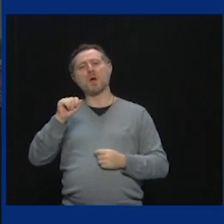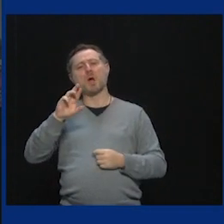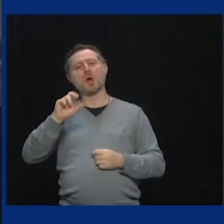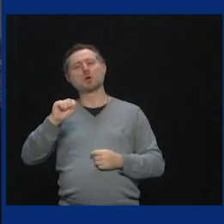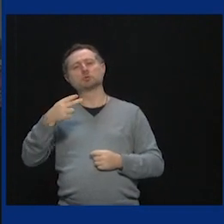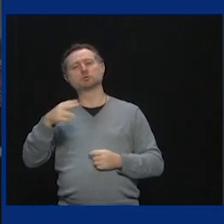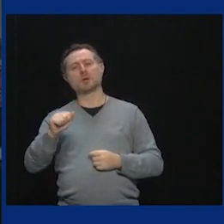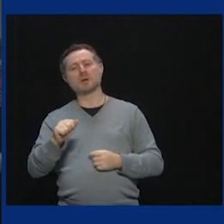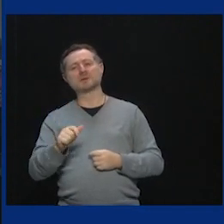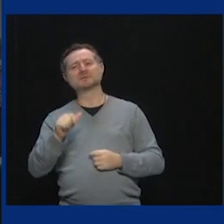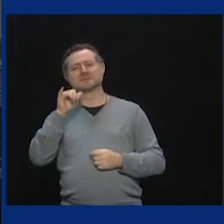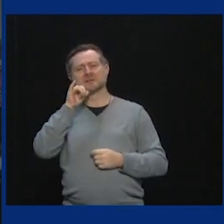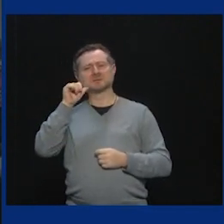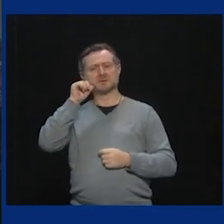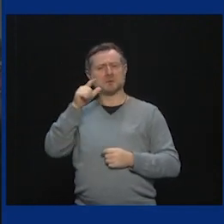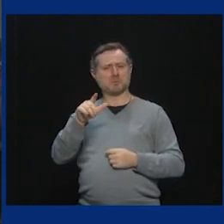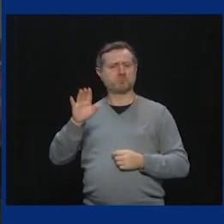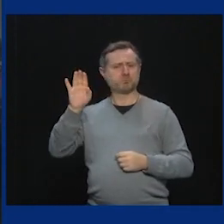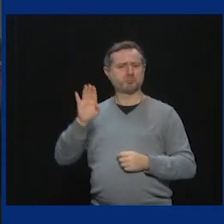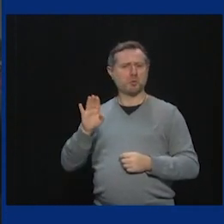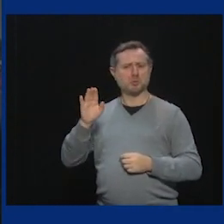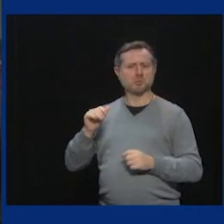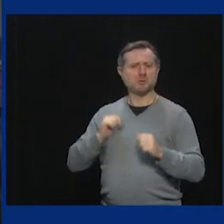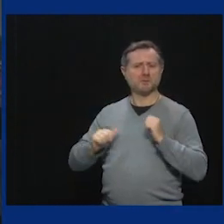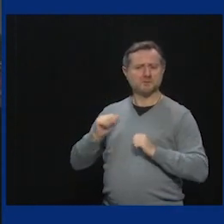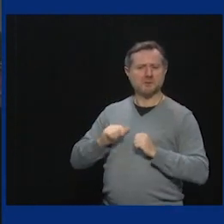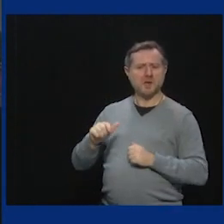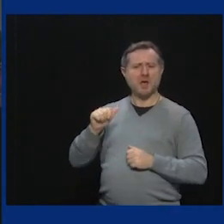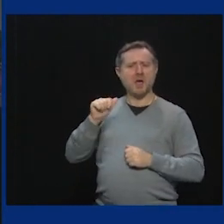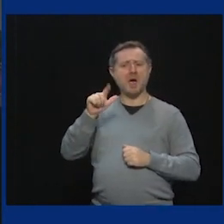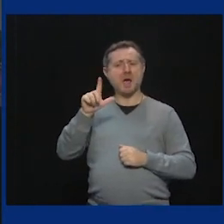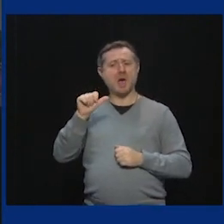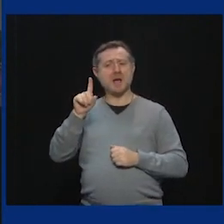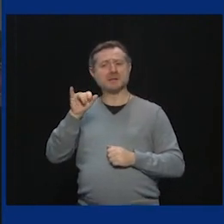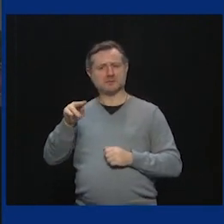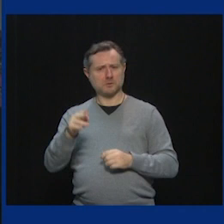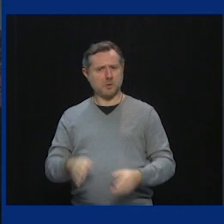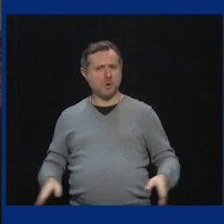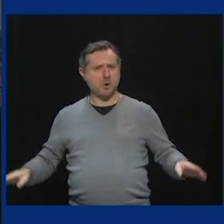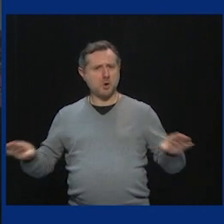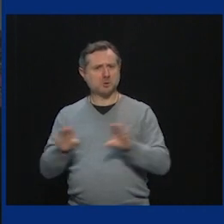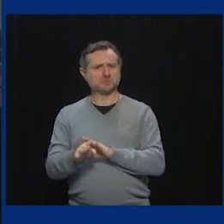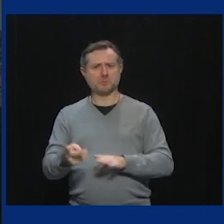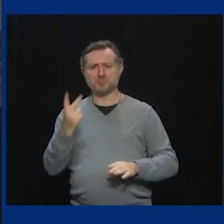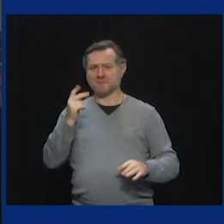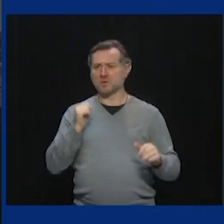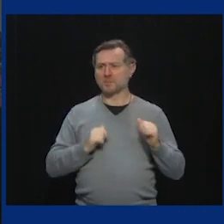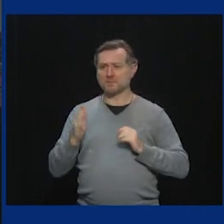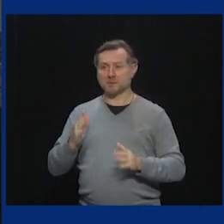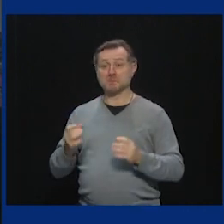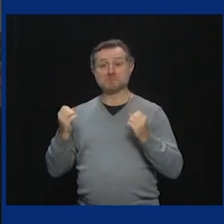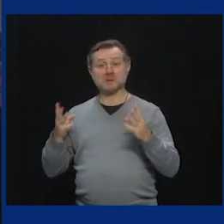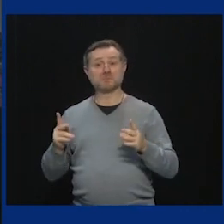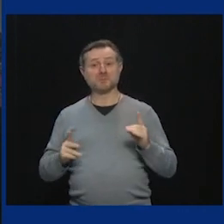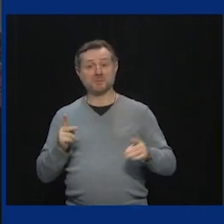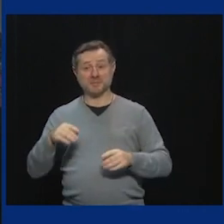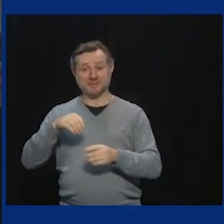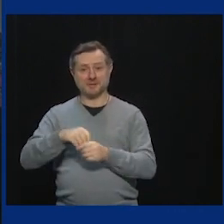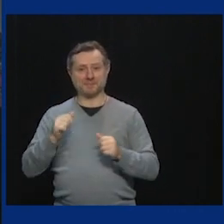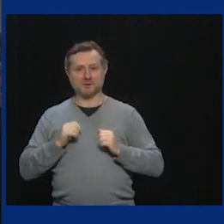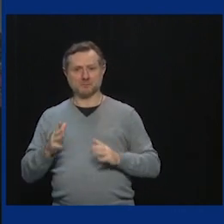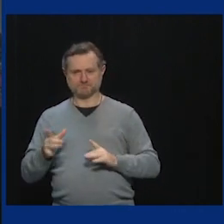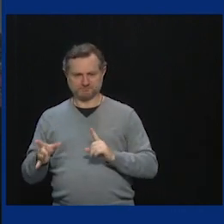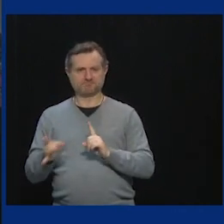show Aladdin closed after just 2 performances because a number of people in the crew tested positive for COVID. I wonder if